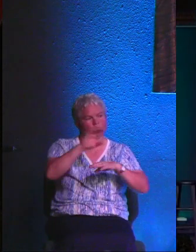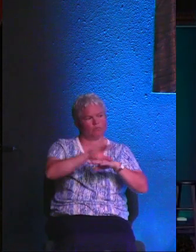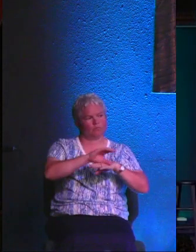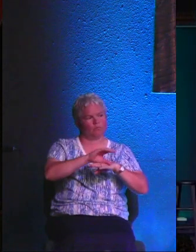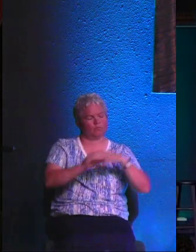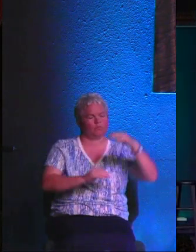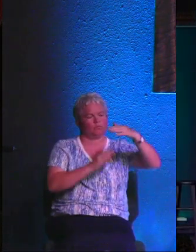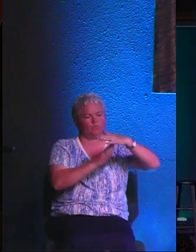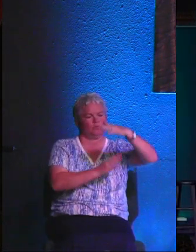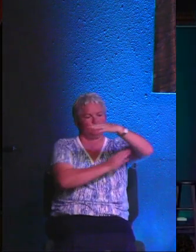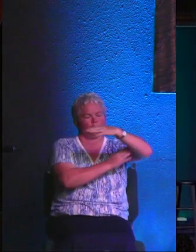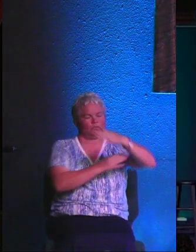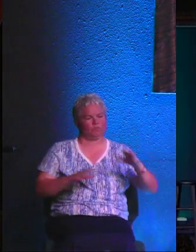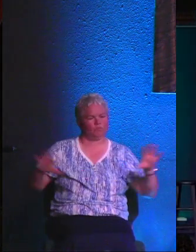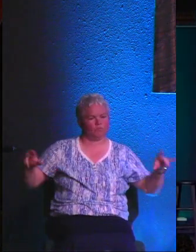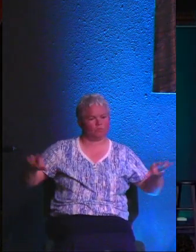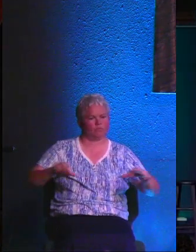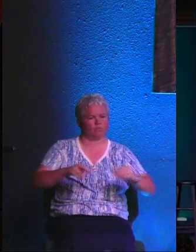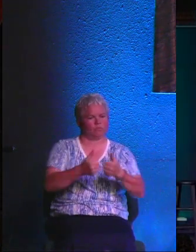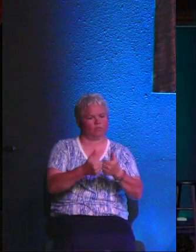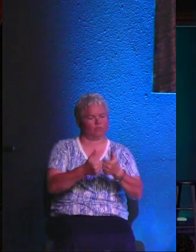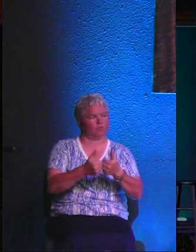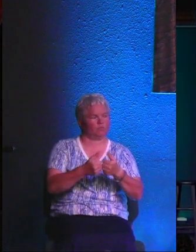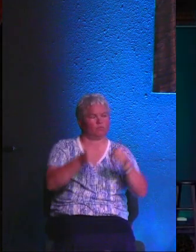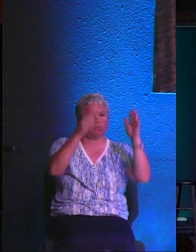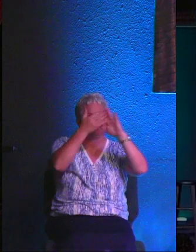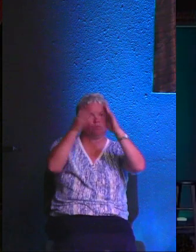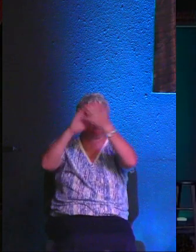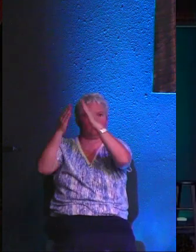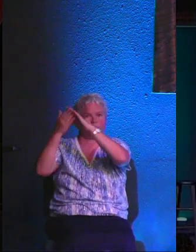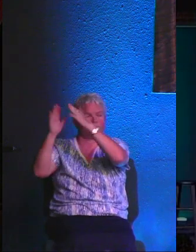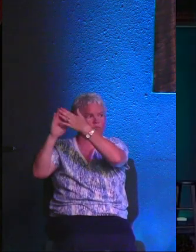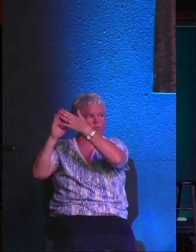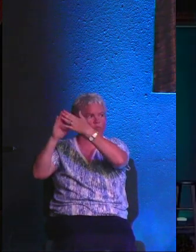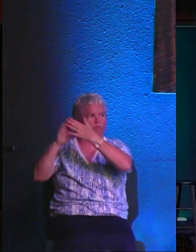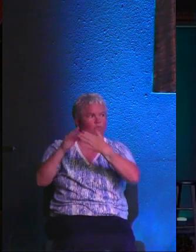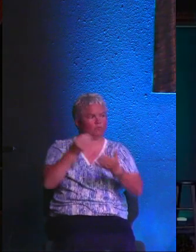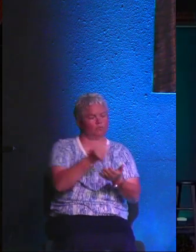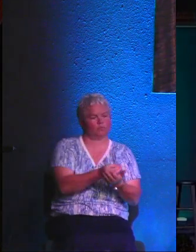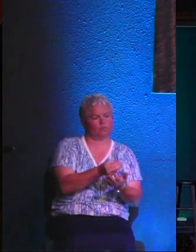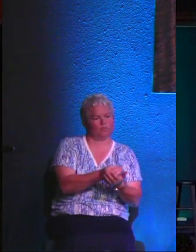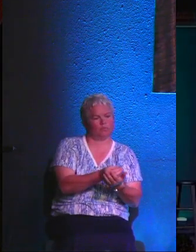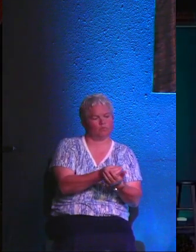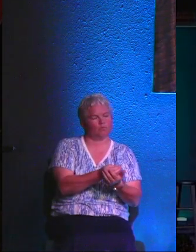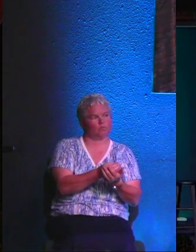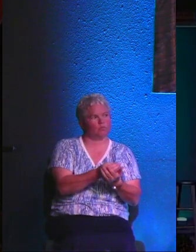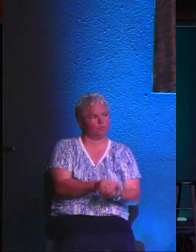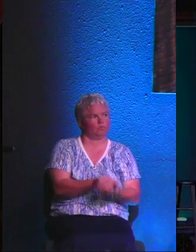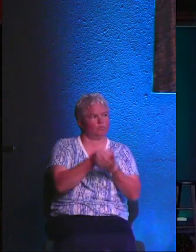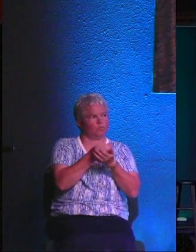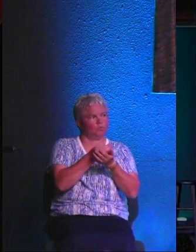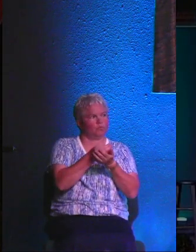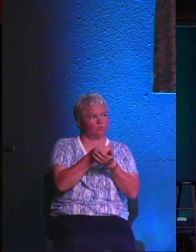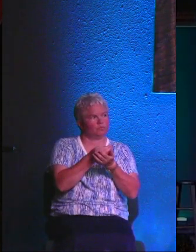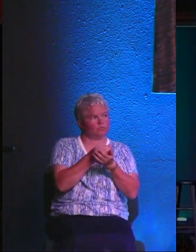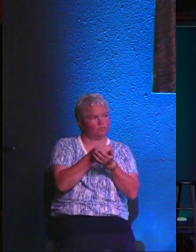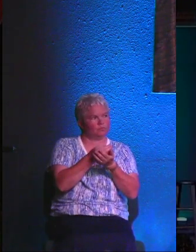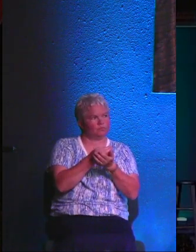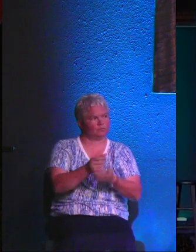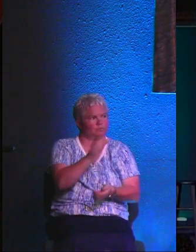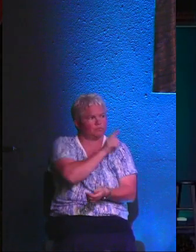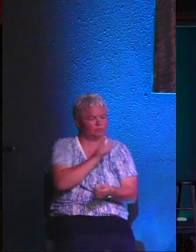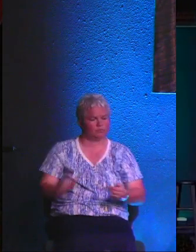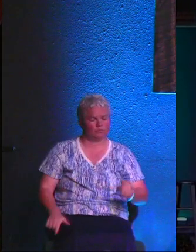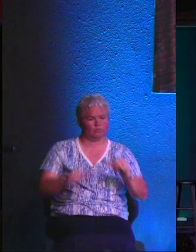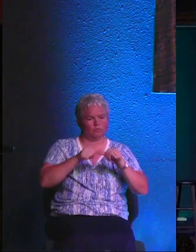to churches like Bridge Assembly. We come to the community. We do fundraisers. We do anything that we can, and